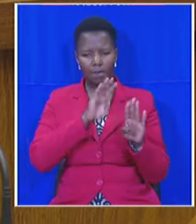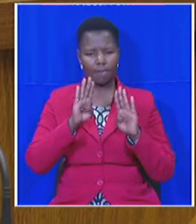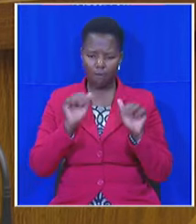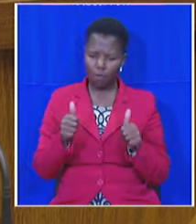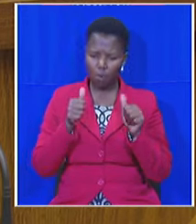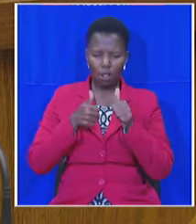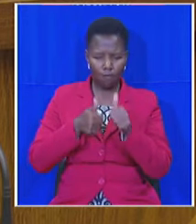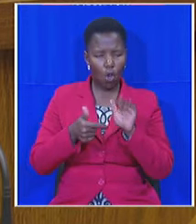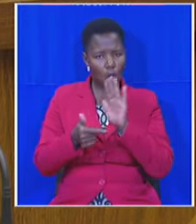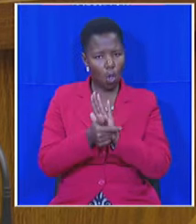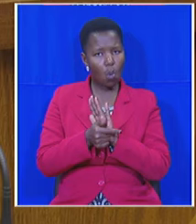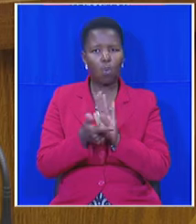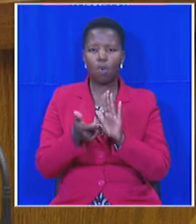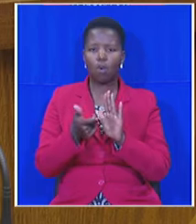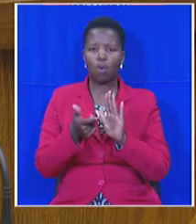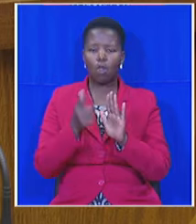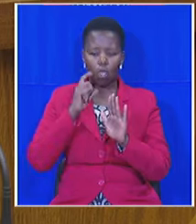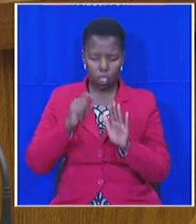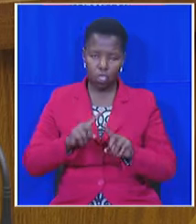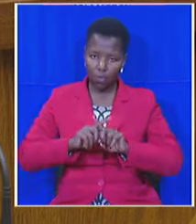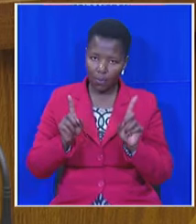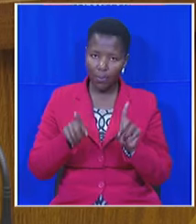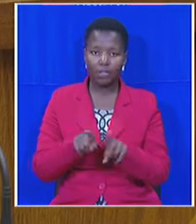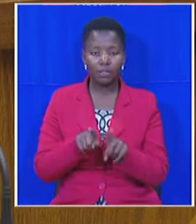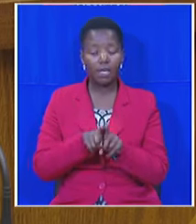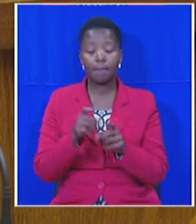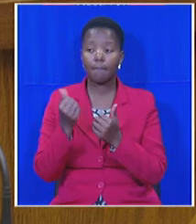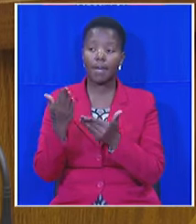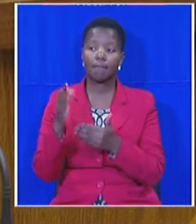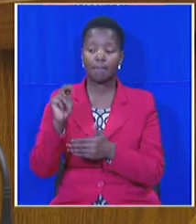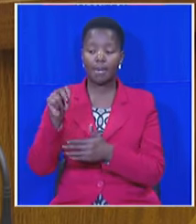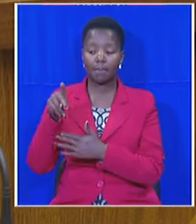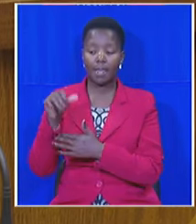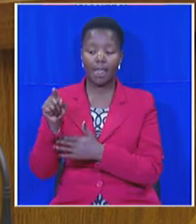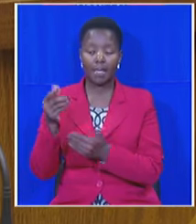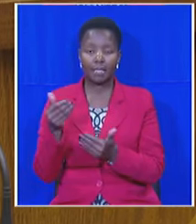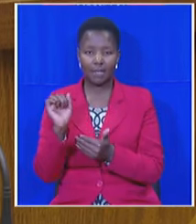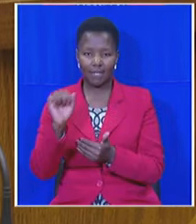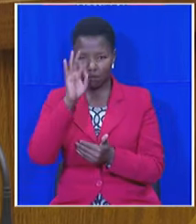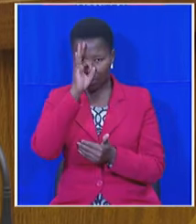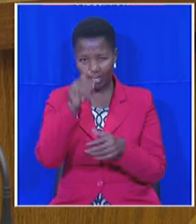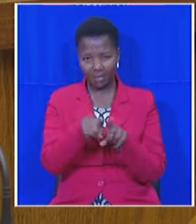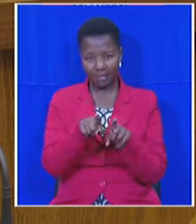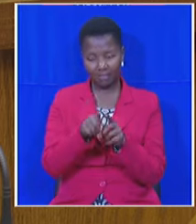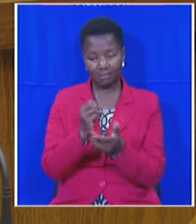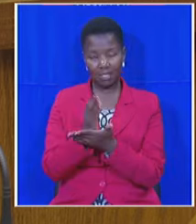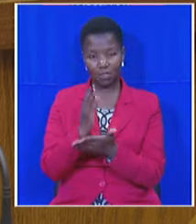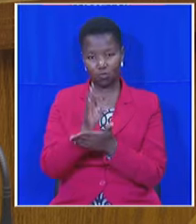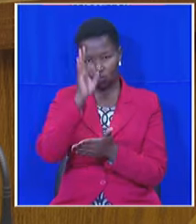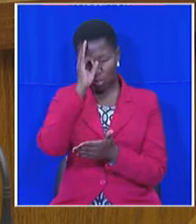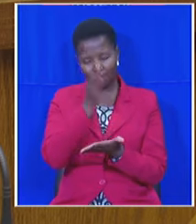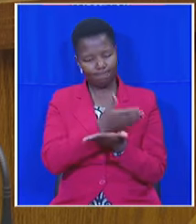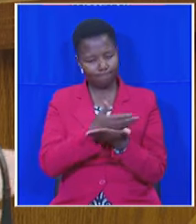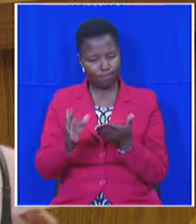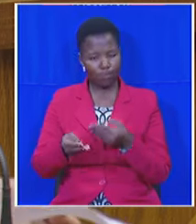Directorate and its recommendations for the police service and the NPA, thus ensuring that the police service is rid of corruption